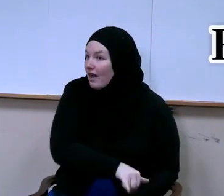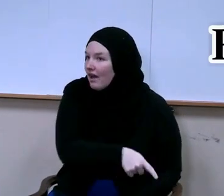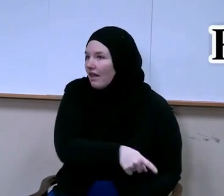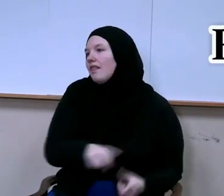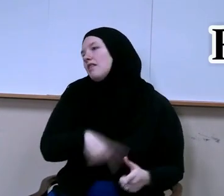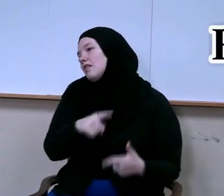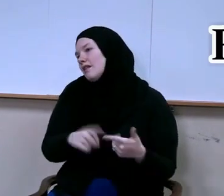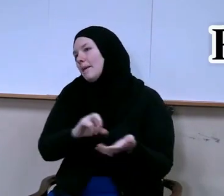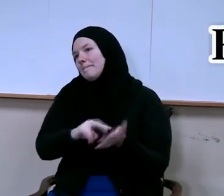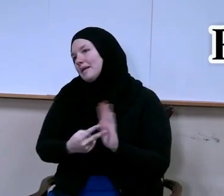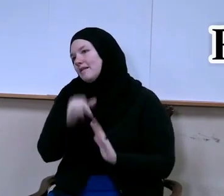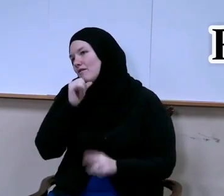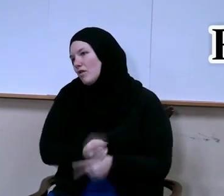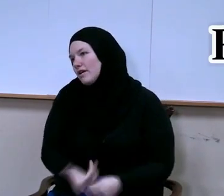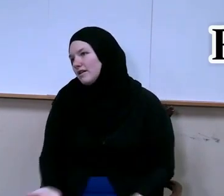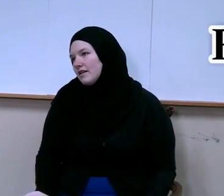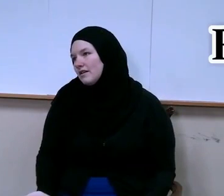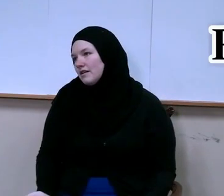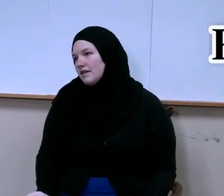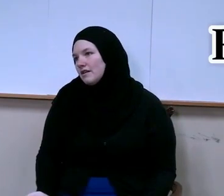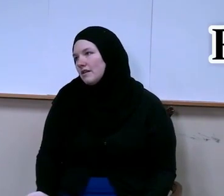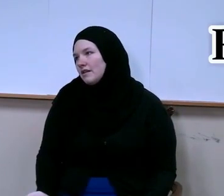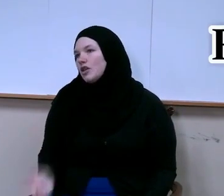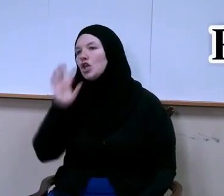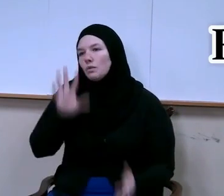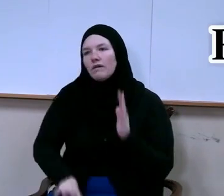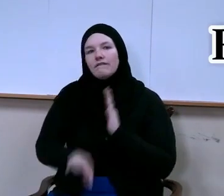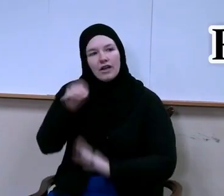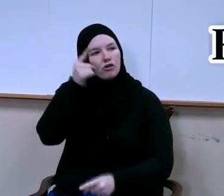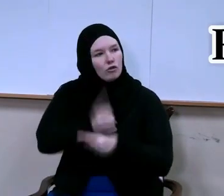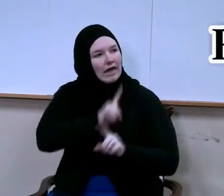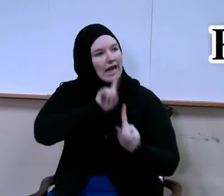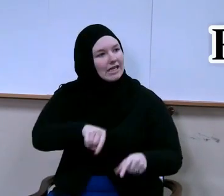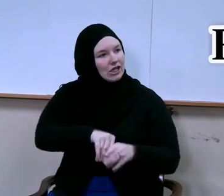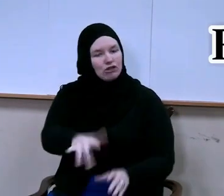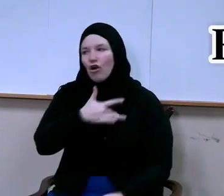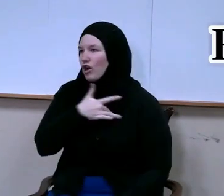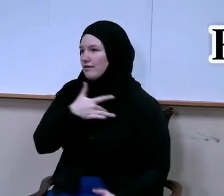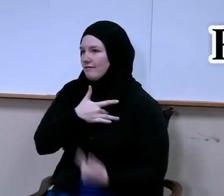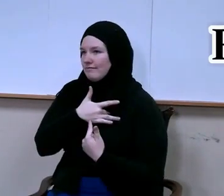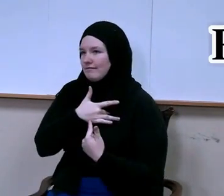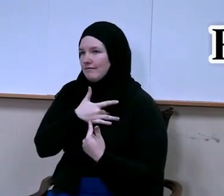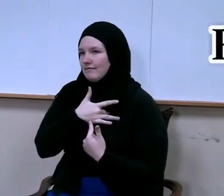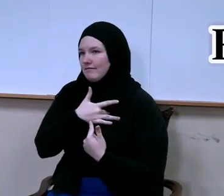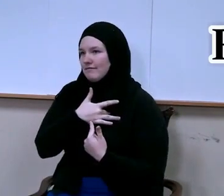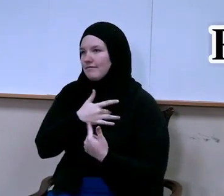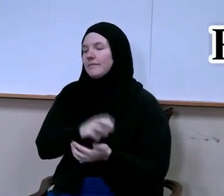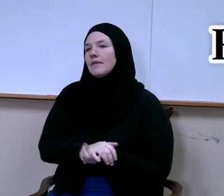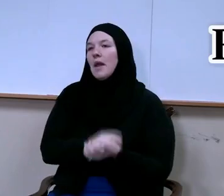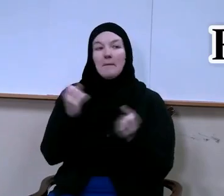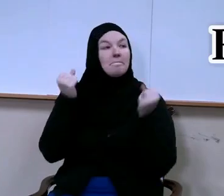So think again and you will find the answer inside your heart. Most probably, your answer is good